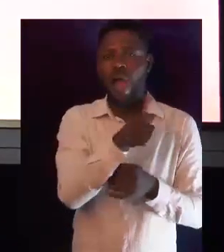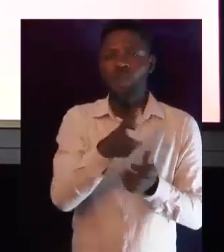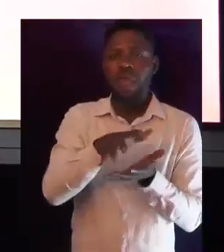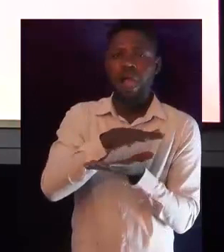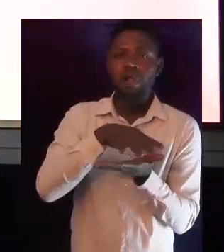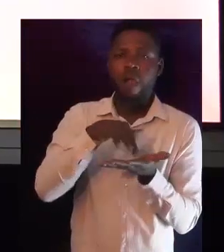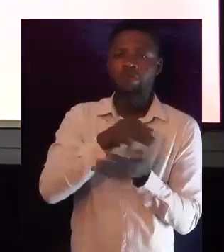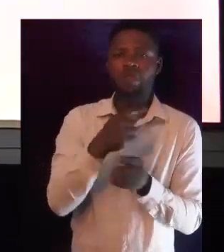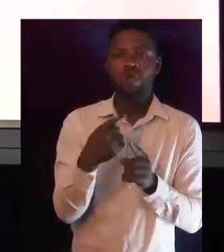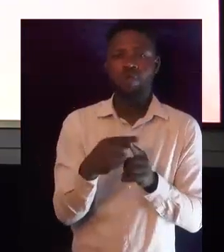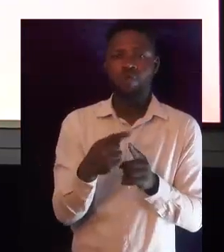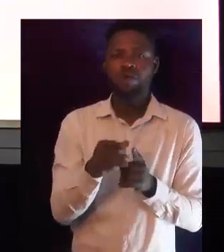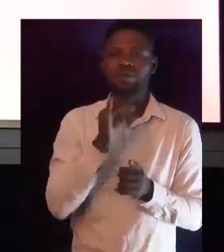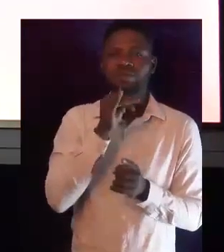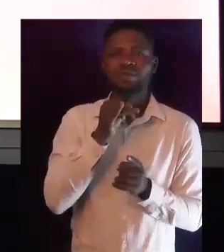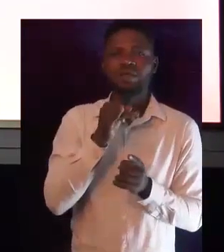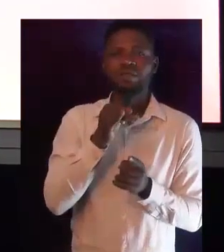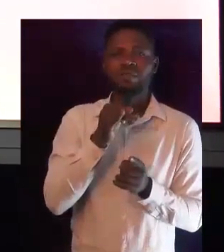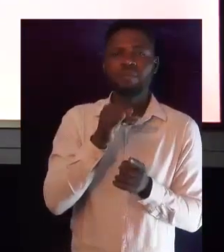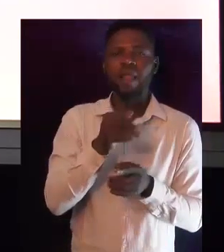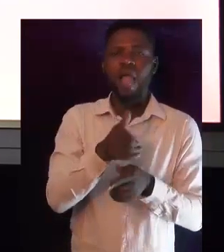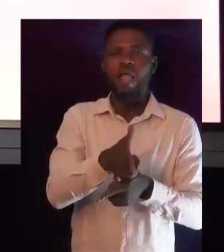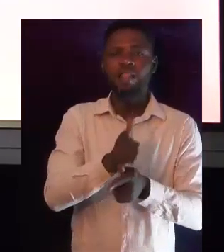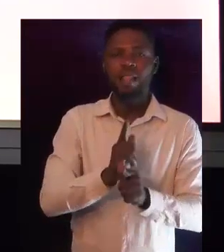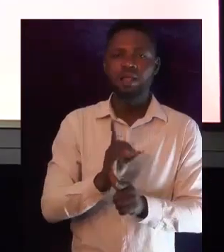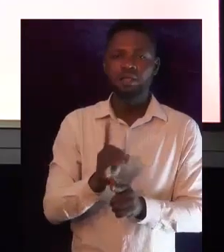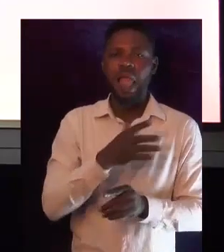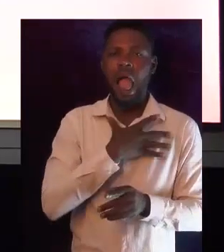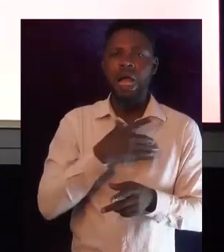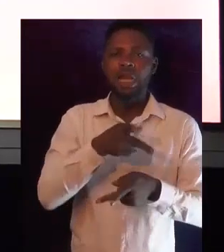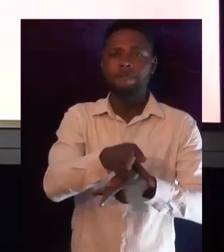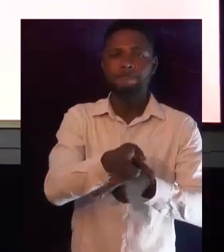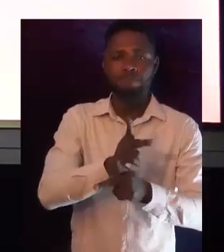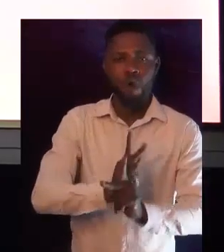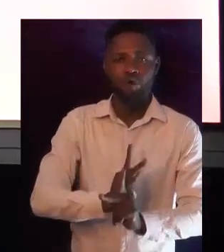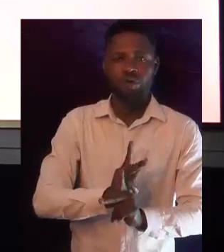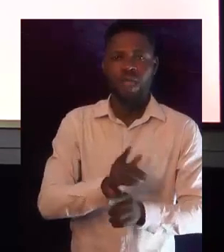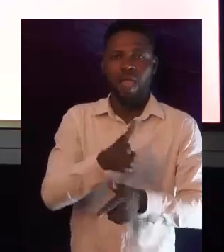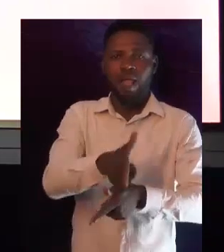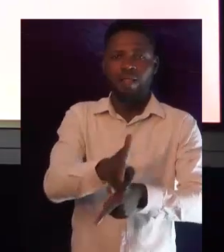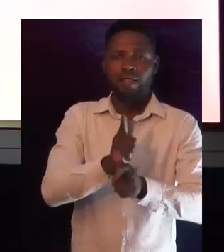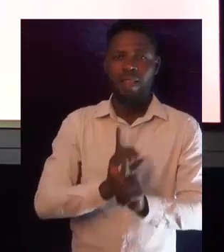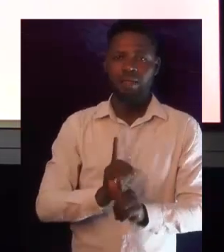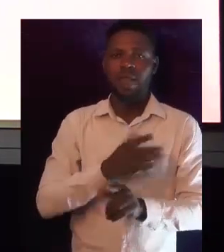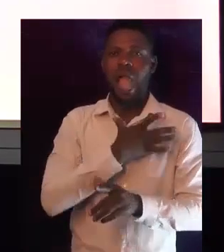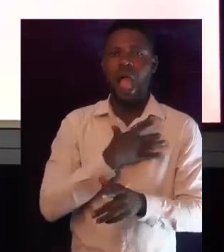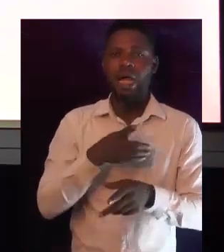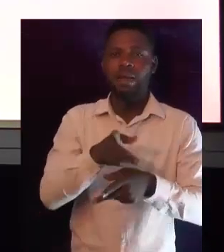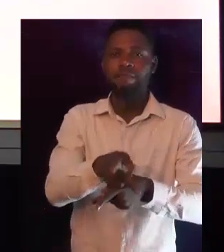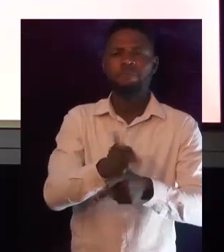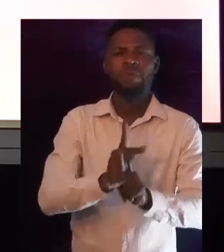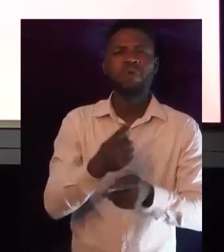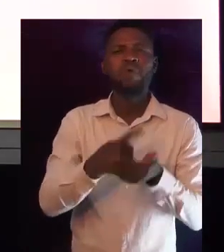Now, another confusing word is lend and borrow. Lend and